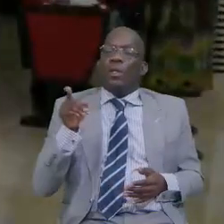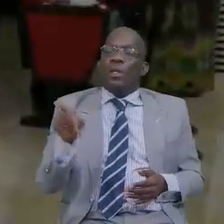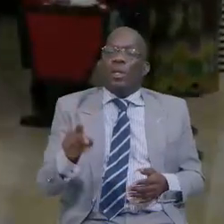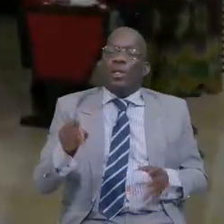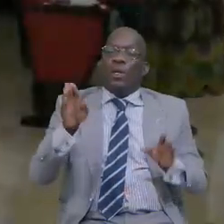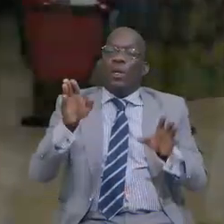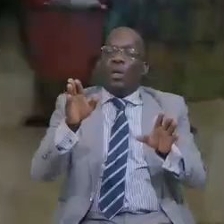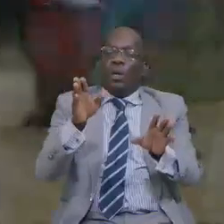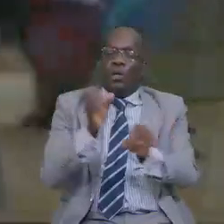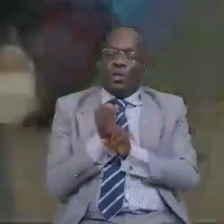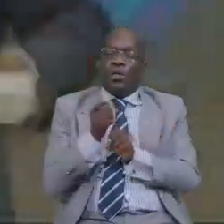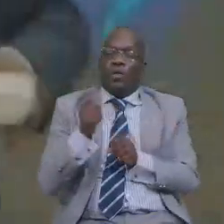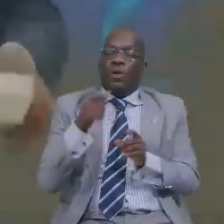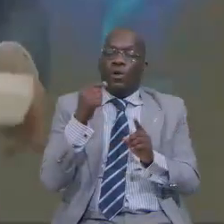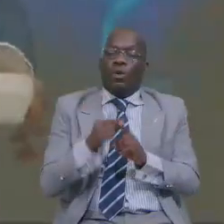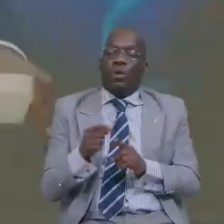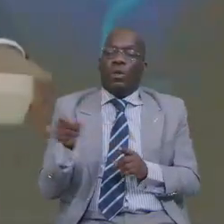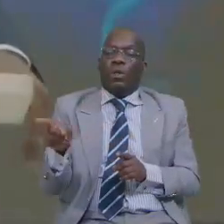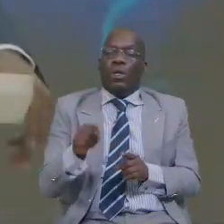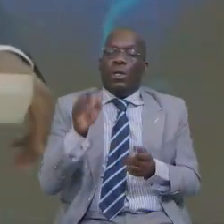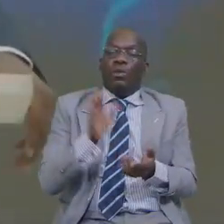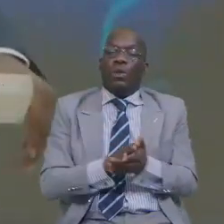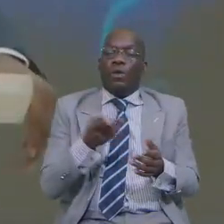word. You can.